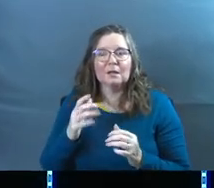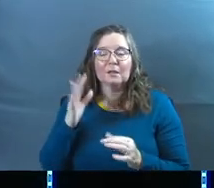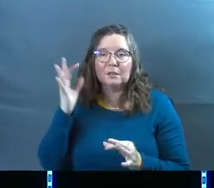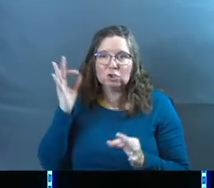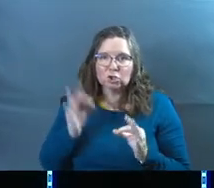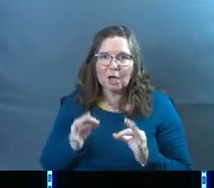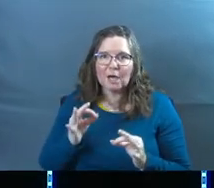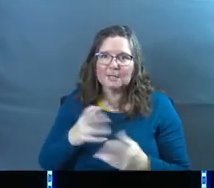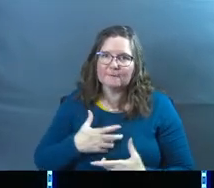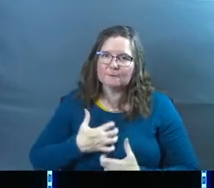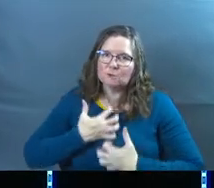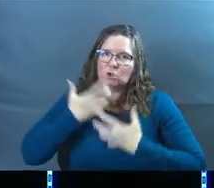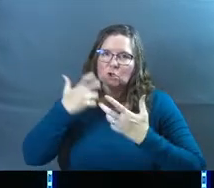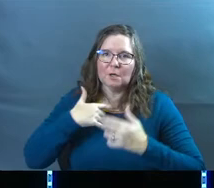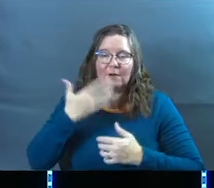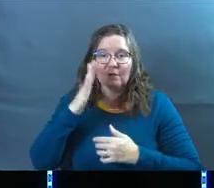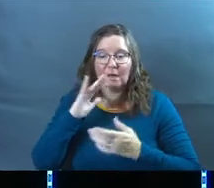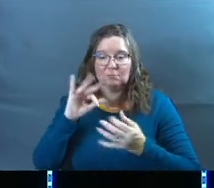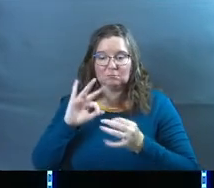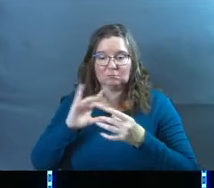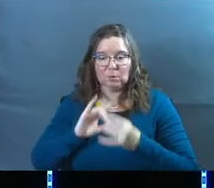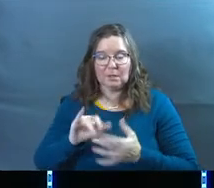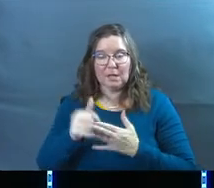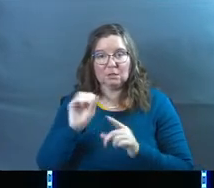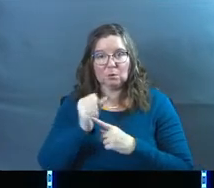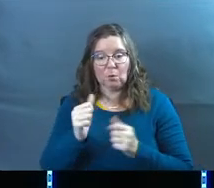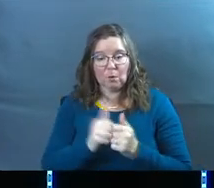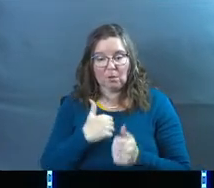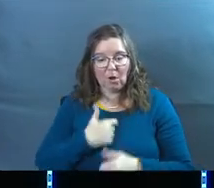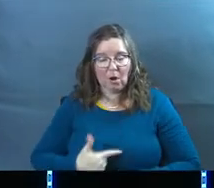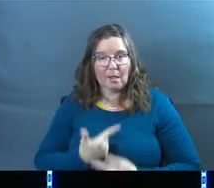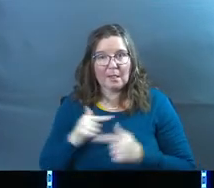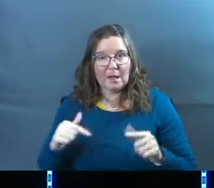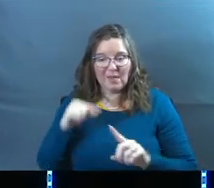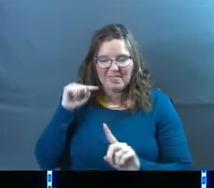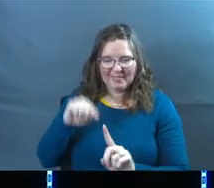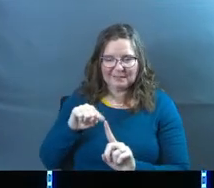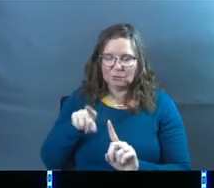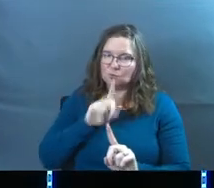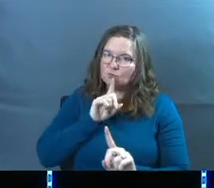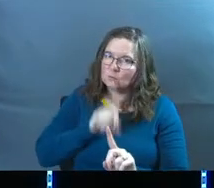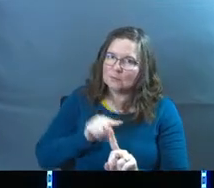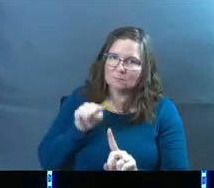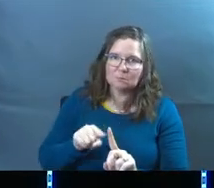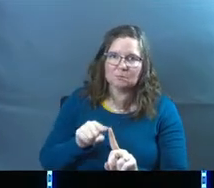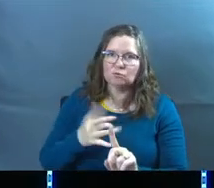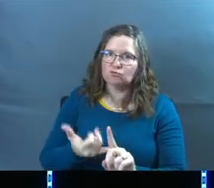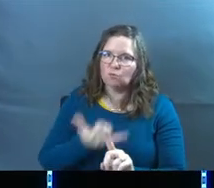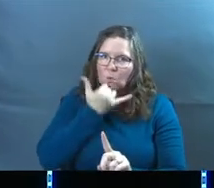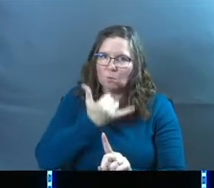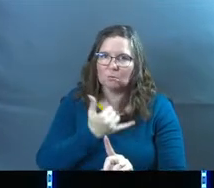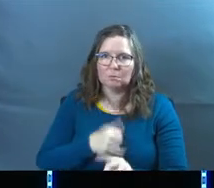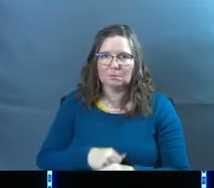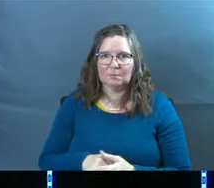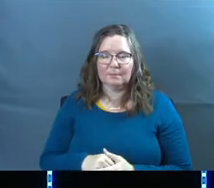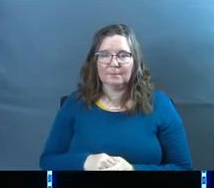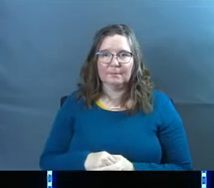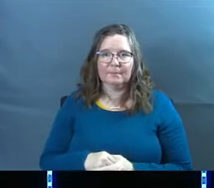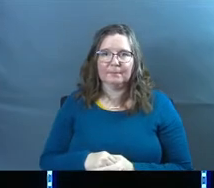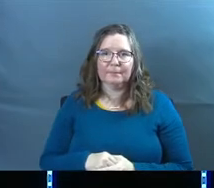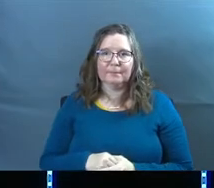just fury of God over that situation with our language, and says, this is ultimately wrong.